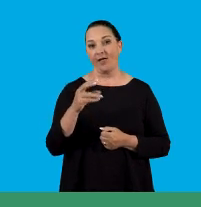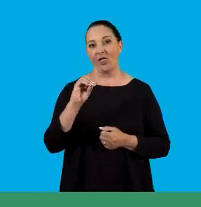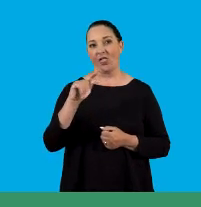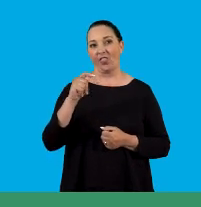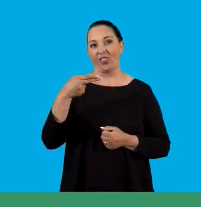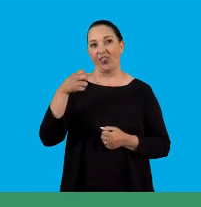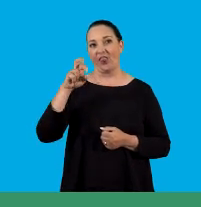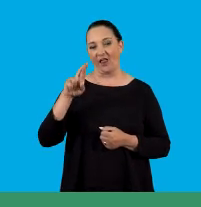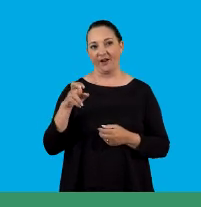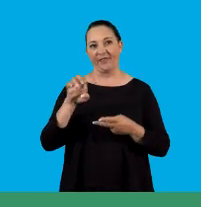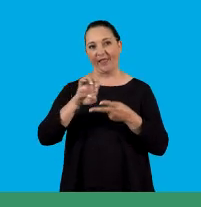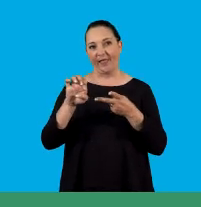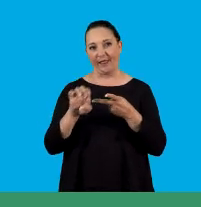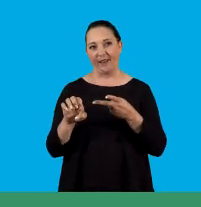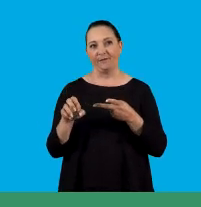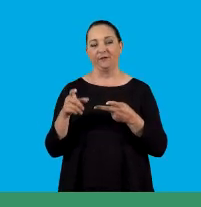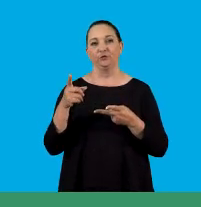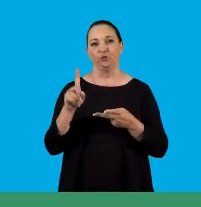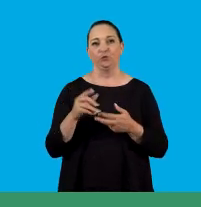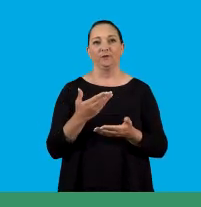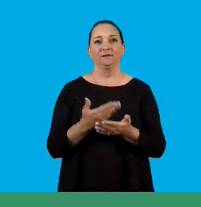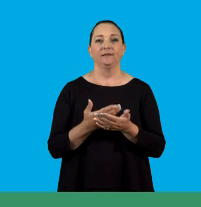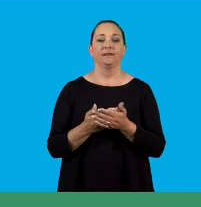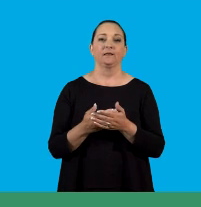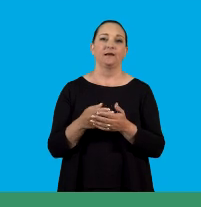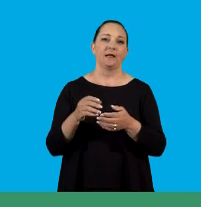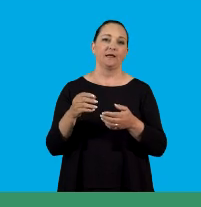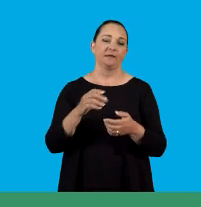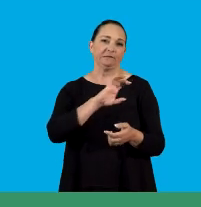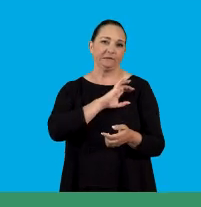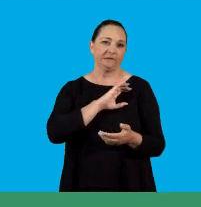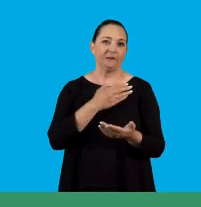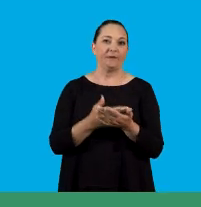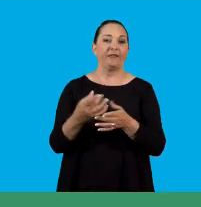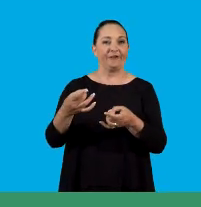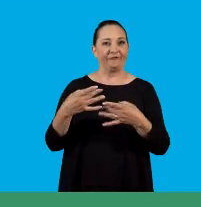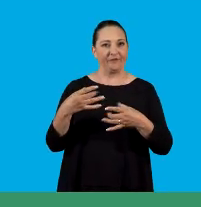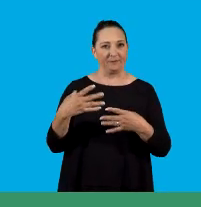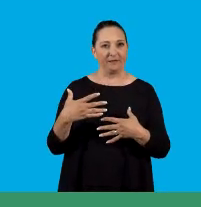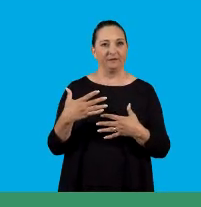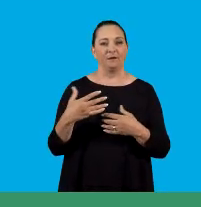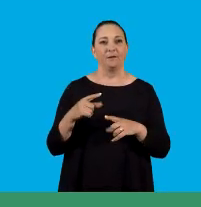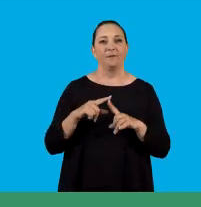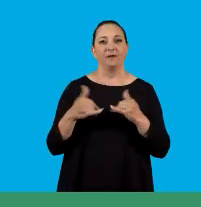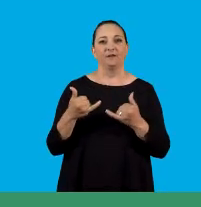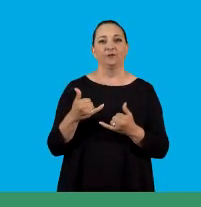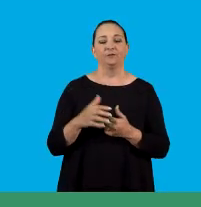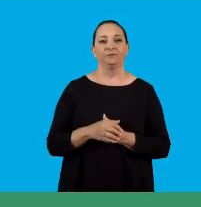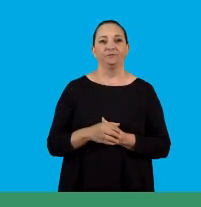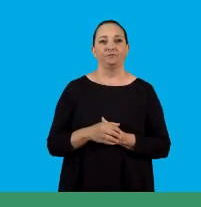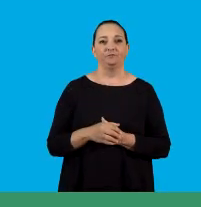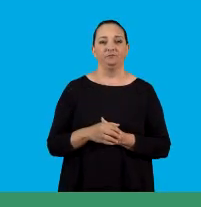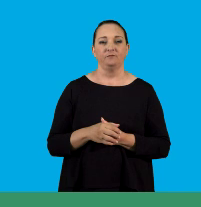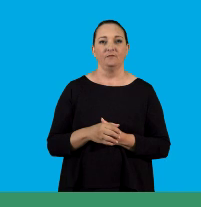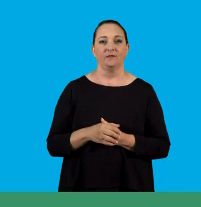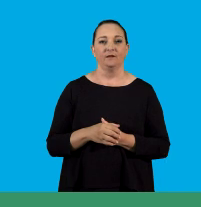there? Customers are always requested to provide feedback about their. So this element goes back to total